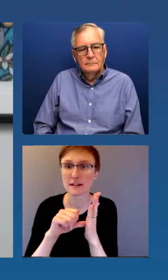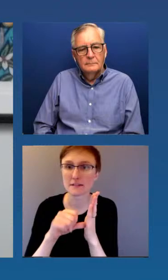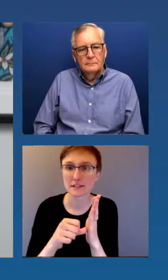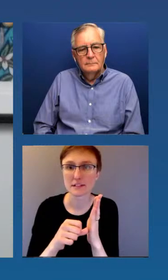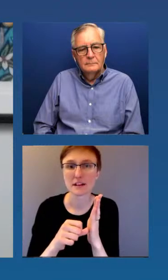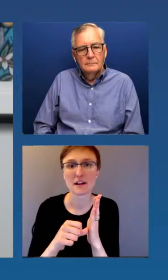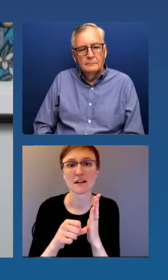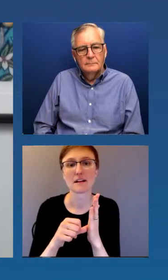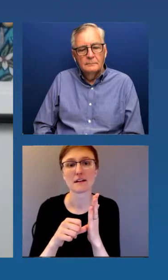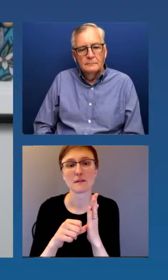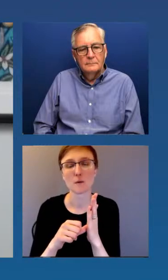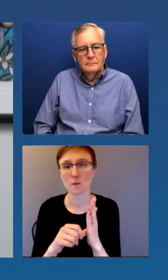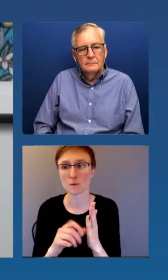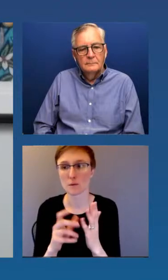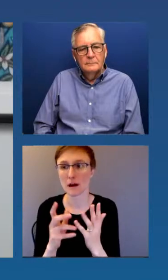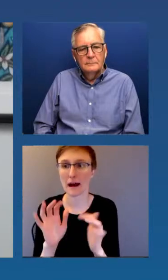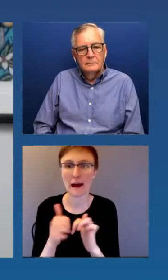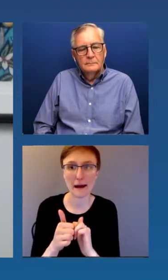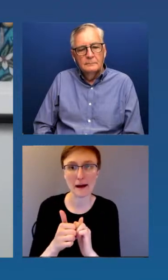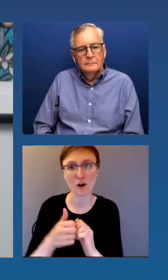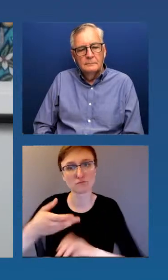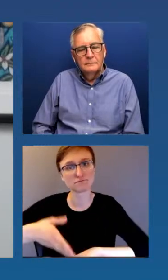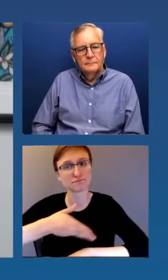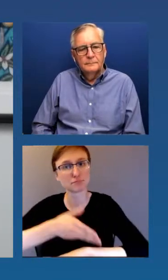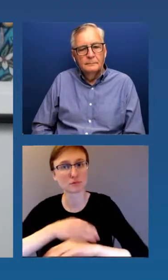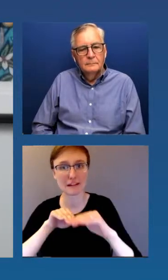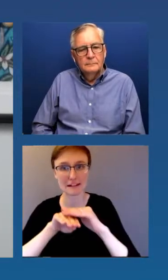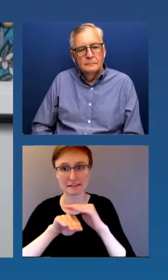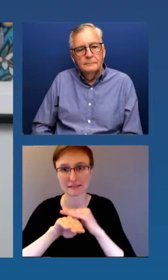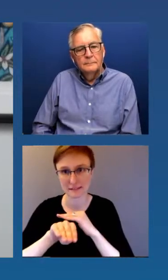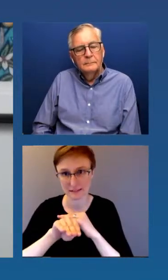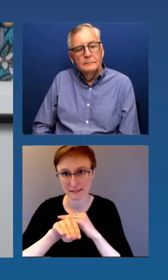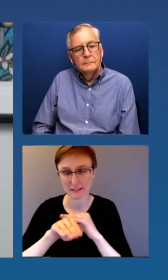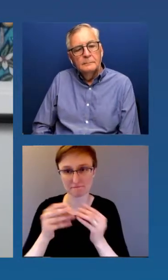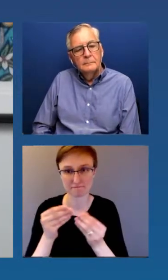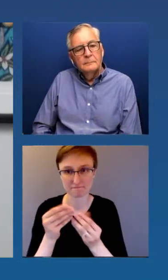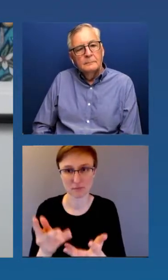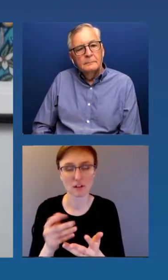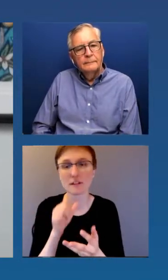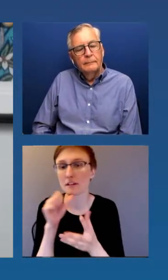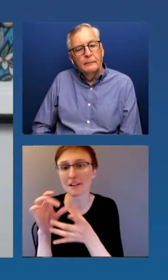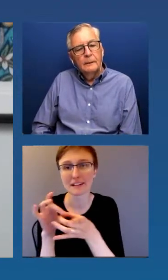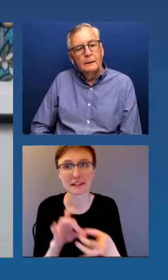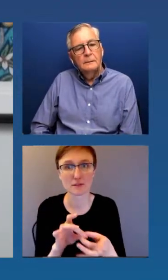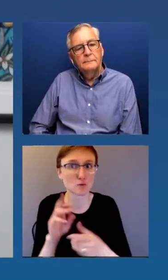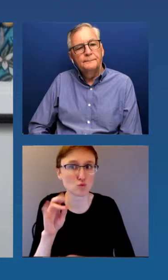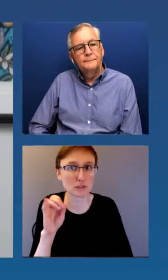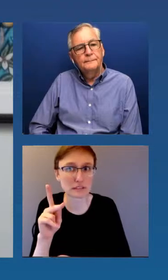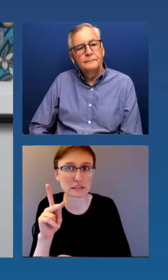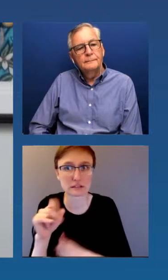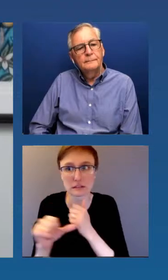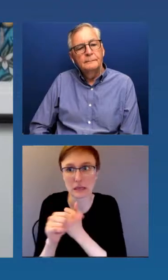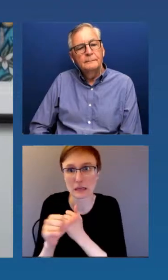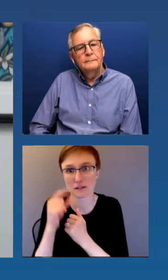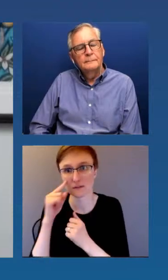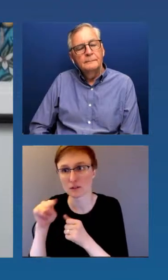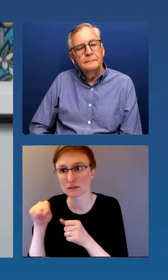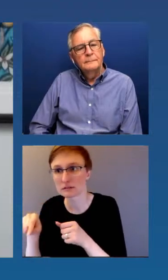on getting the vaccination rates higher. It doesn't relate to risk or measures that we need to implement for COVID